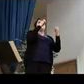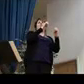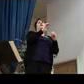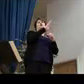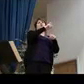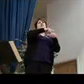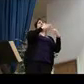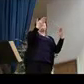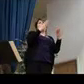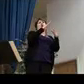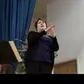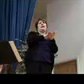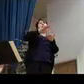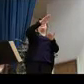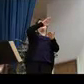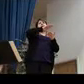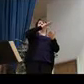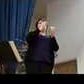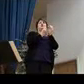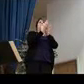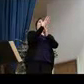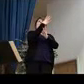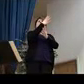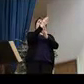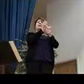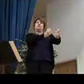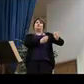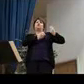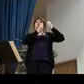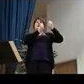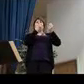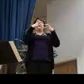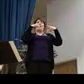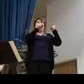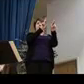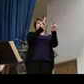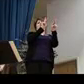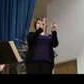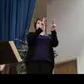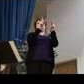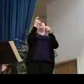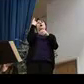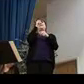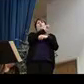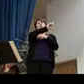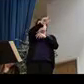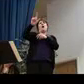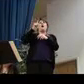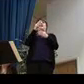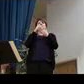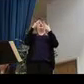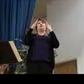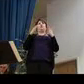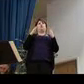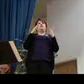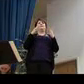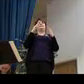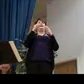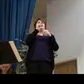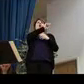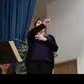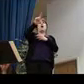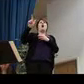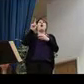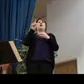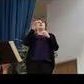to strengthen opportunities for all students in all areas. You have expanded